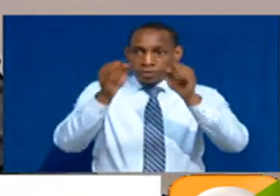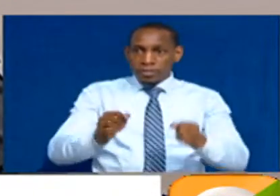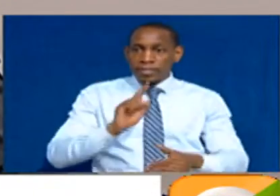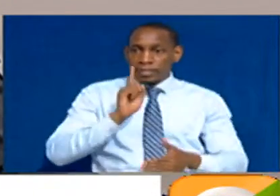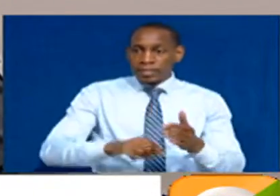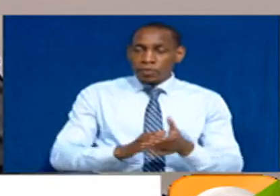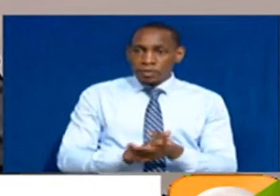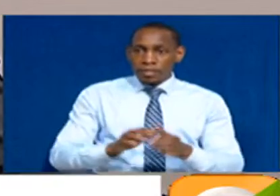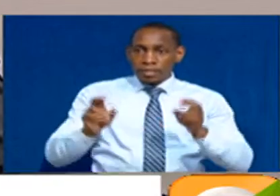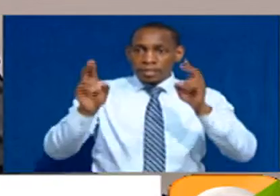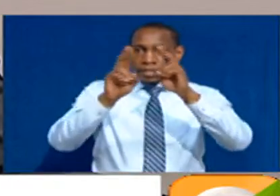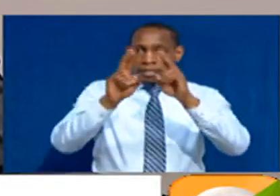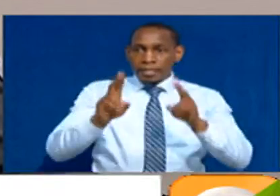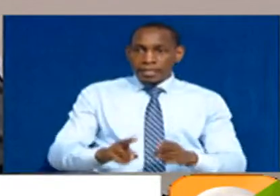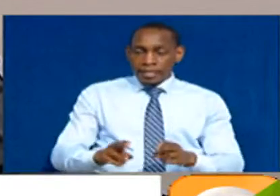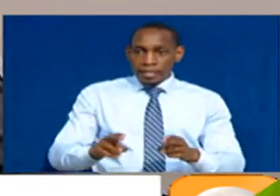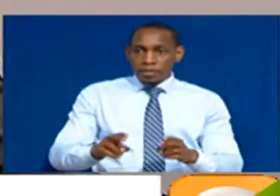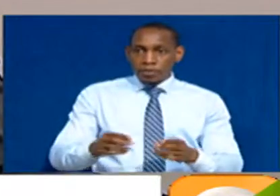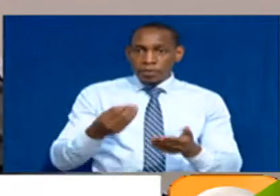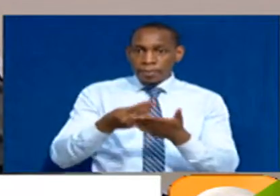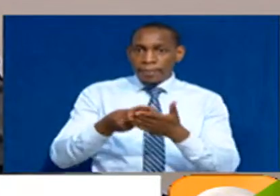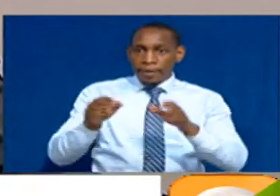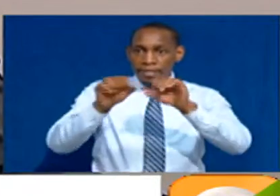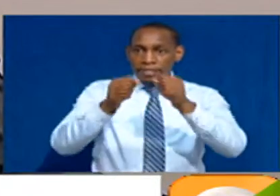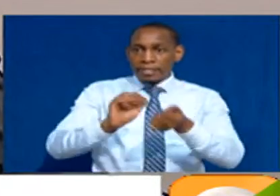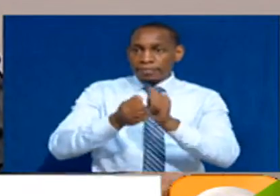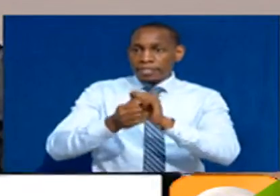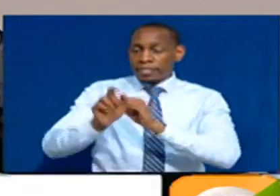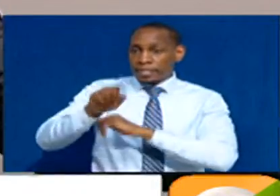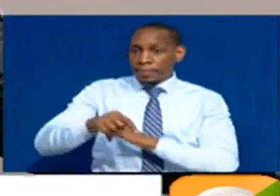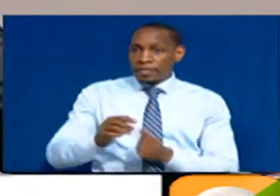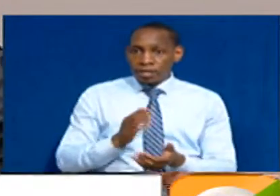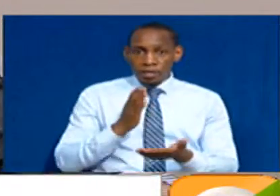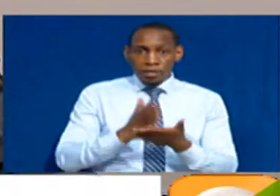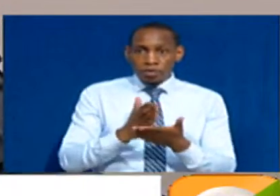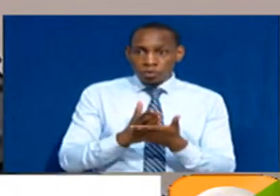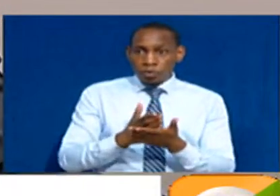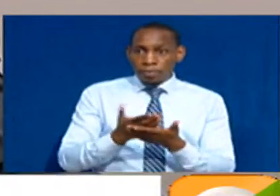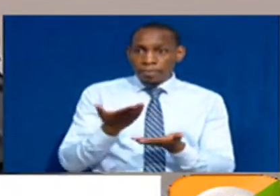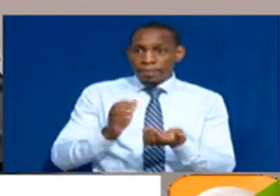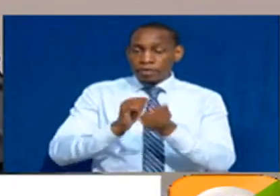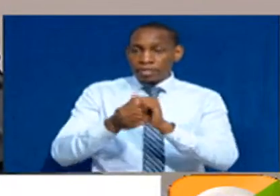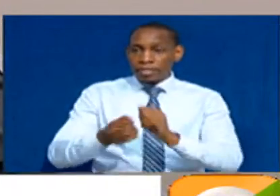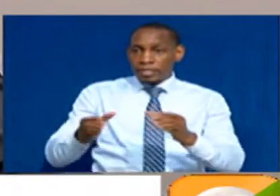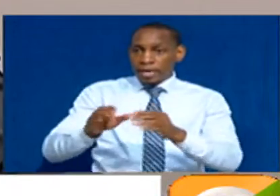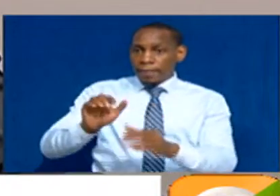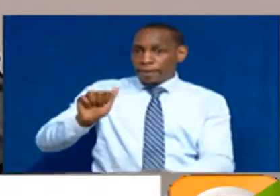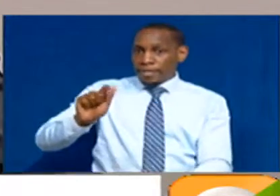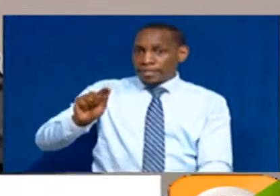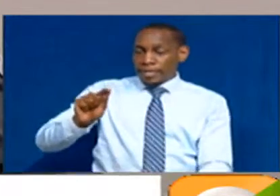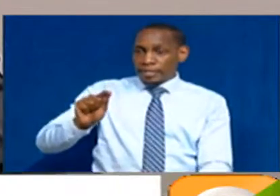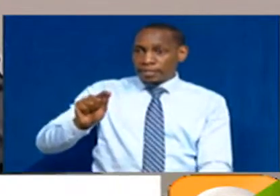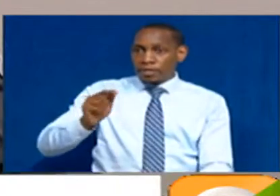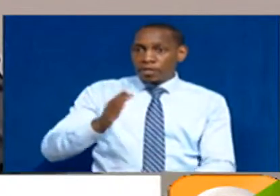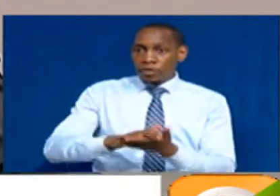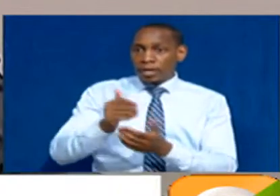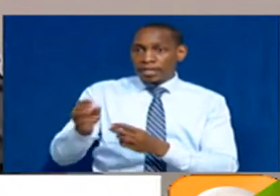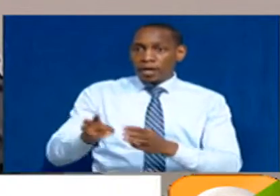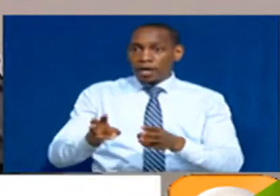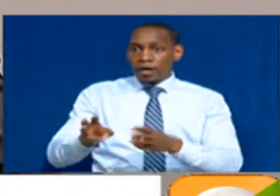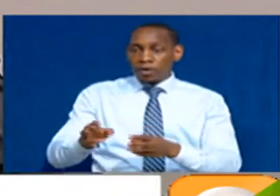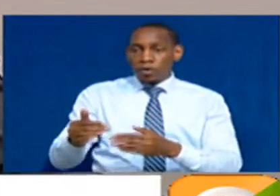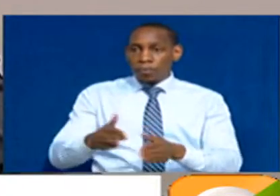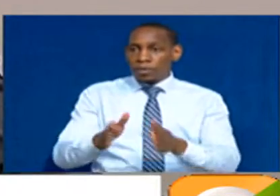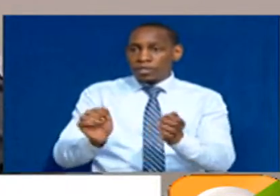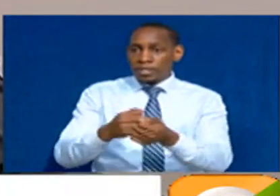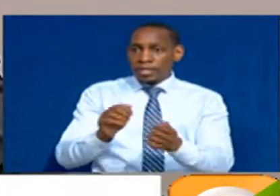that the international financial system needs to undergo certain changes, because though we may amend the Companies Act, there are certain ways that we cannot be able